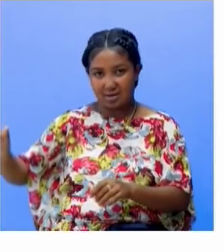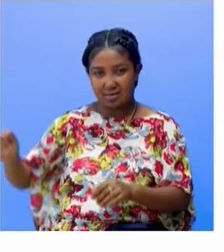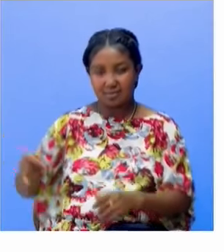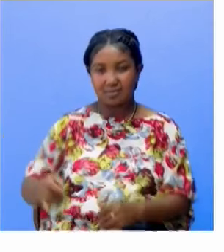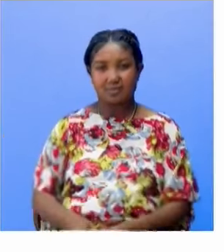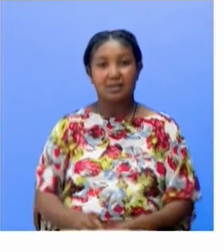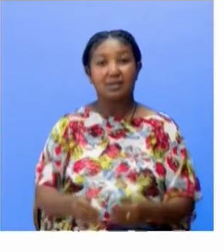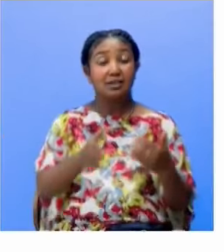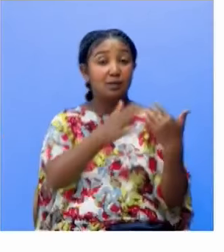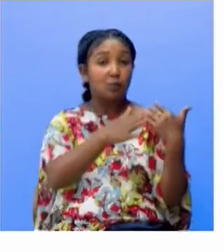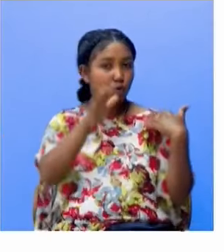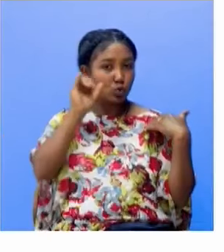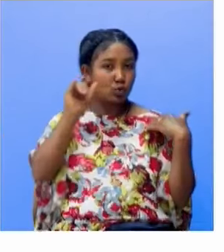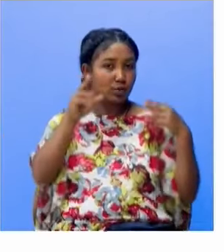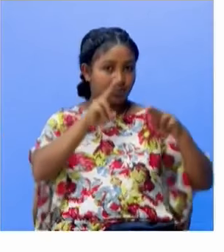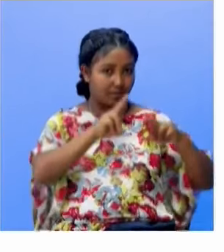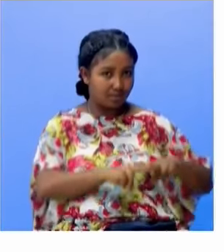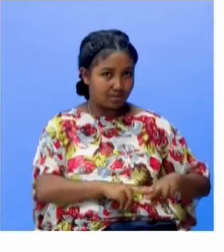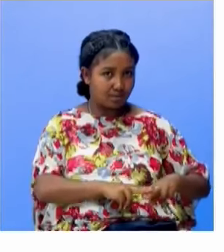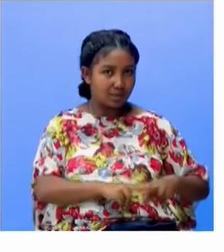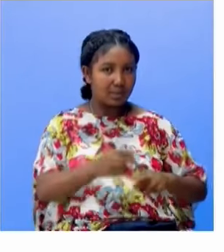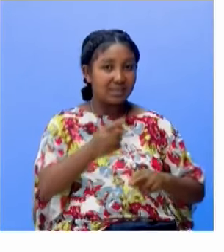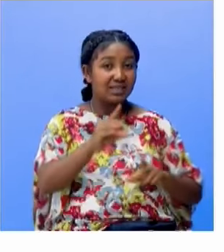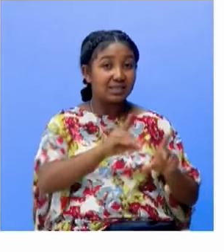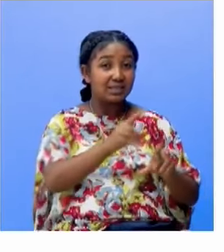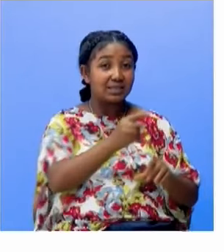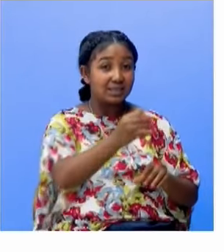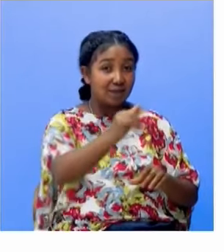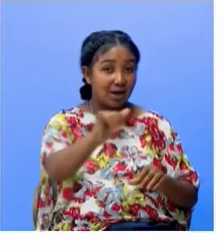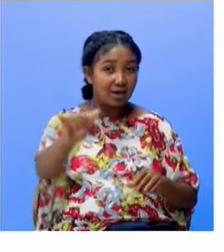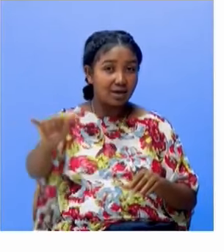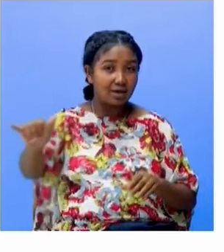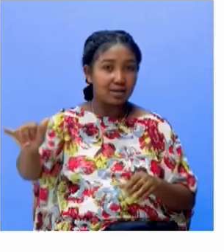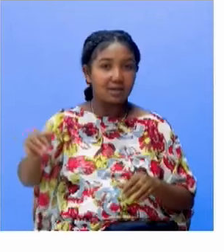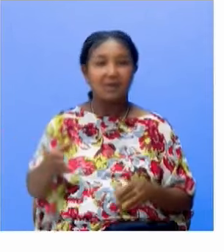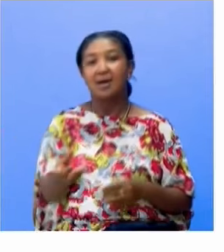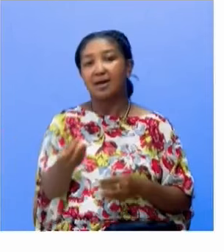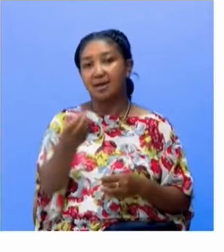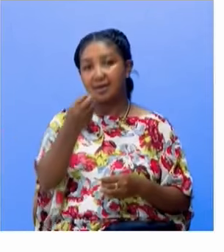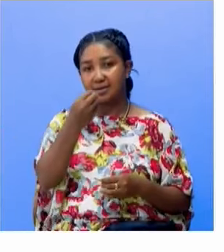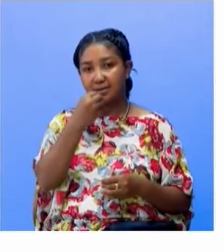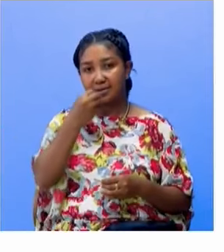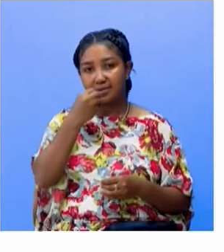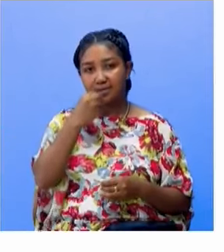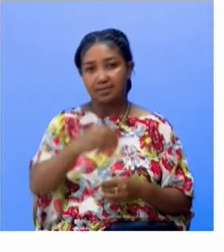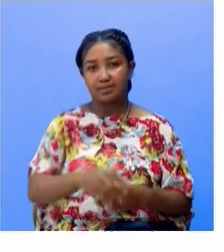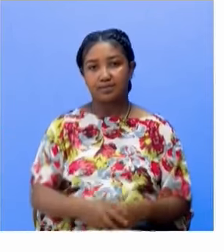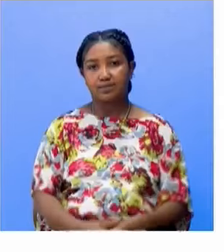The subject should be here. Didn't they eat